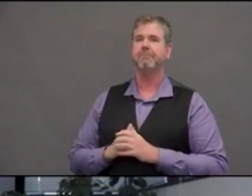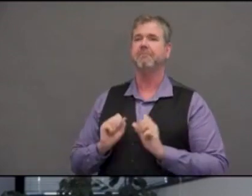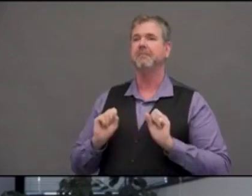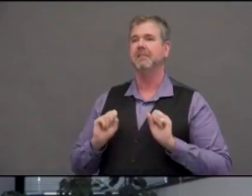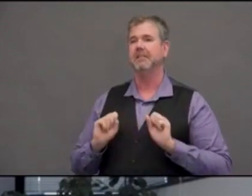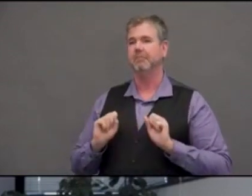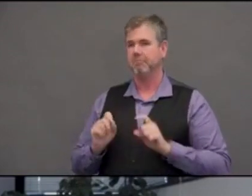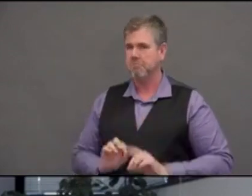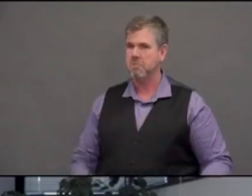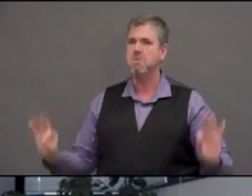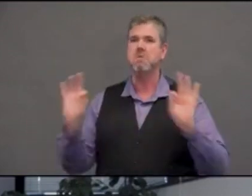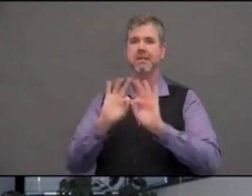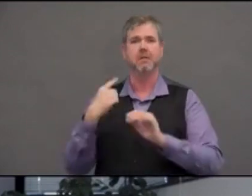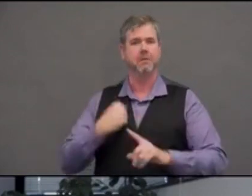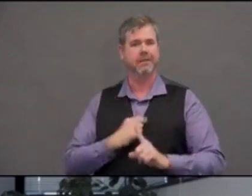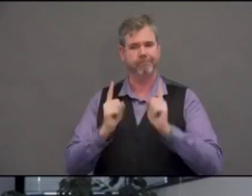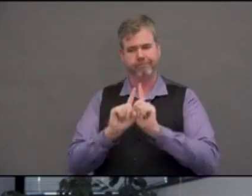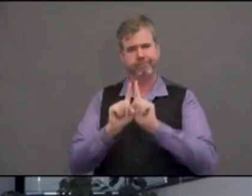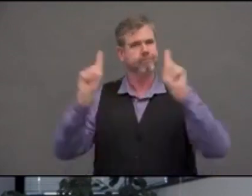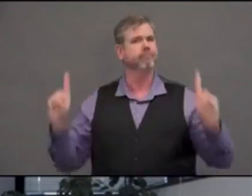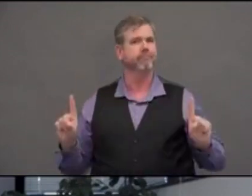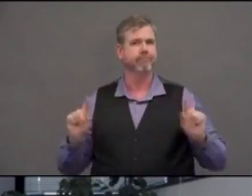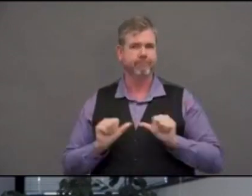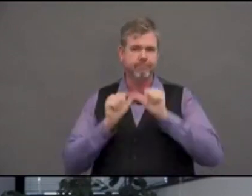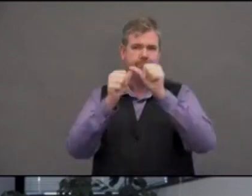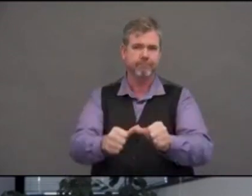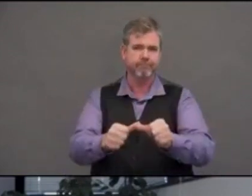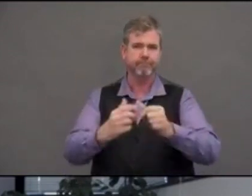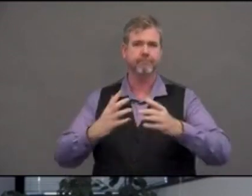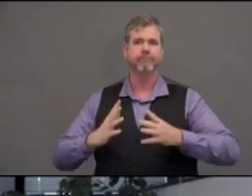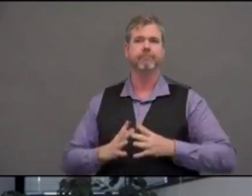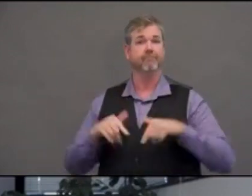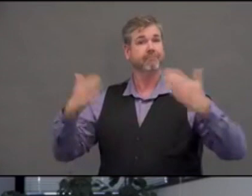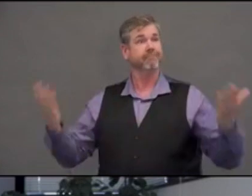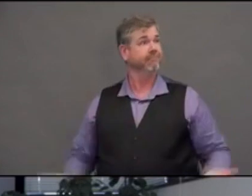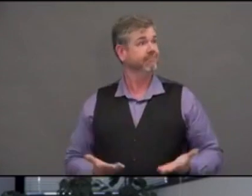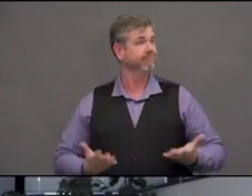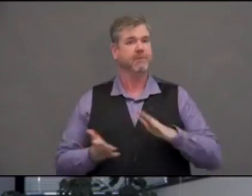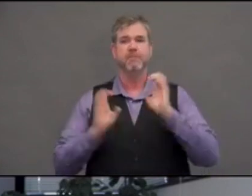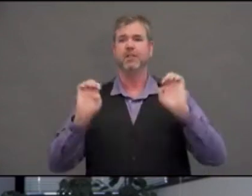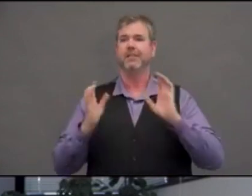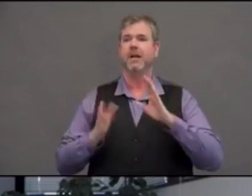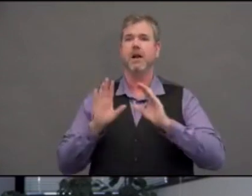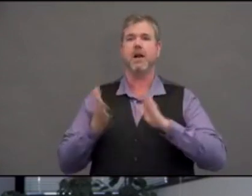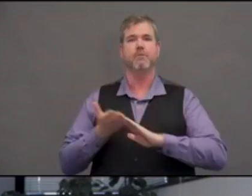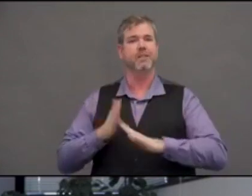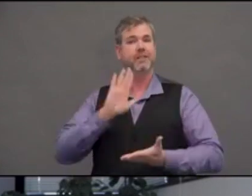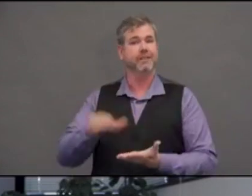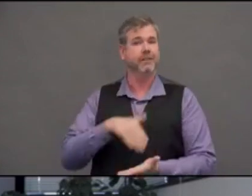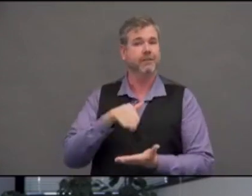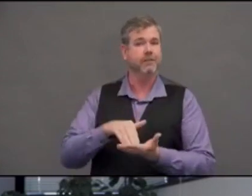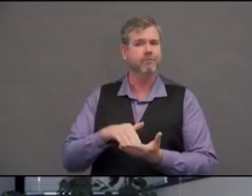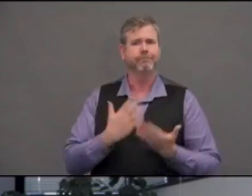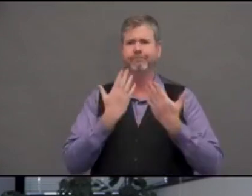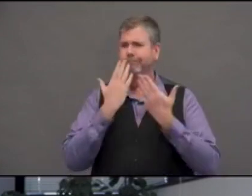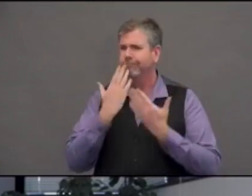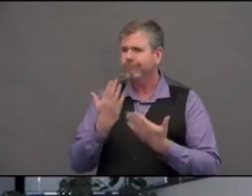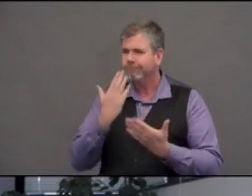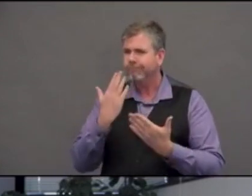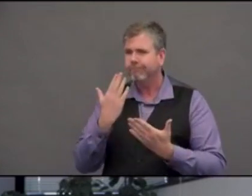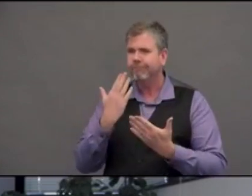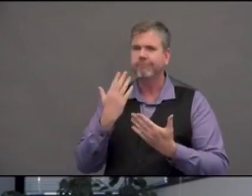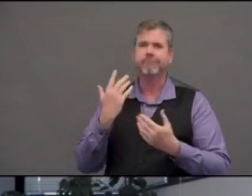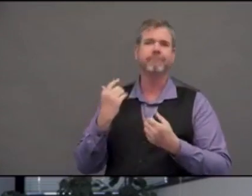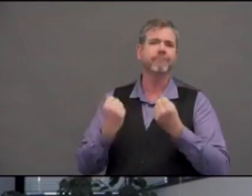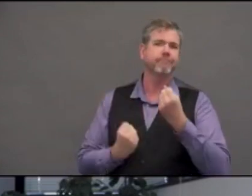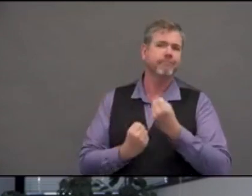in the Emergency Operations Center. And we thank you for your support and continued following of the strong recommendations to wear facial coverings